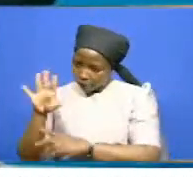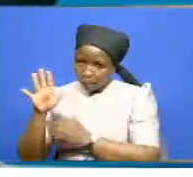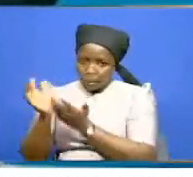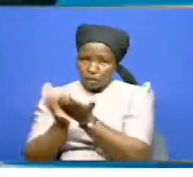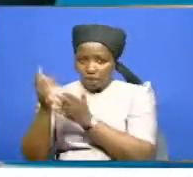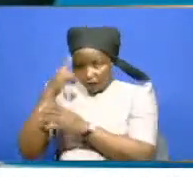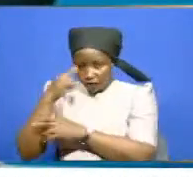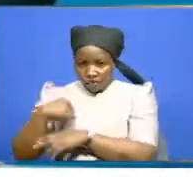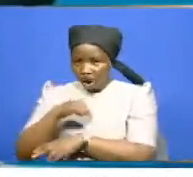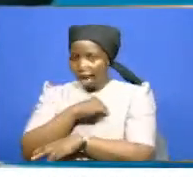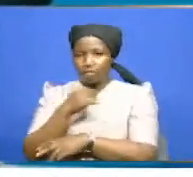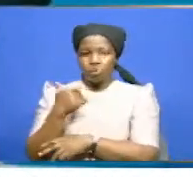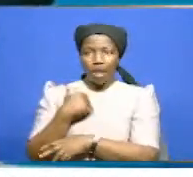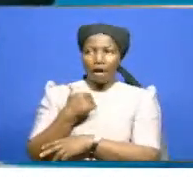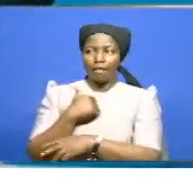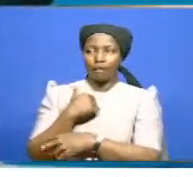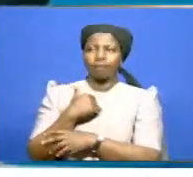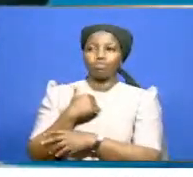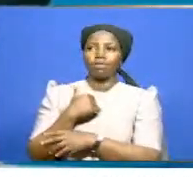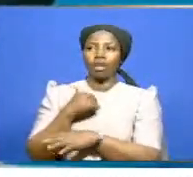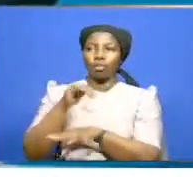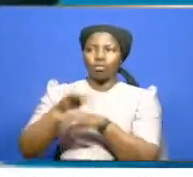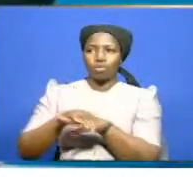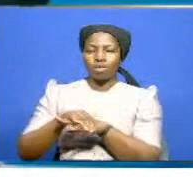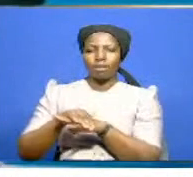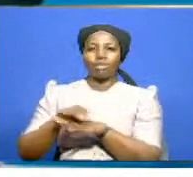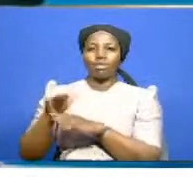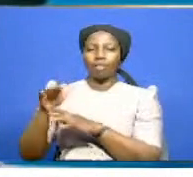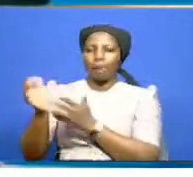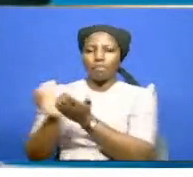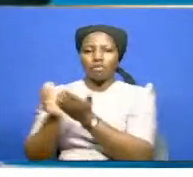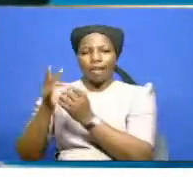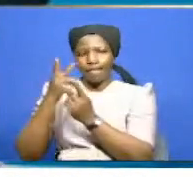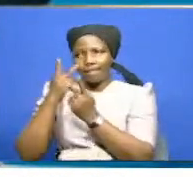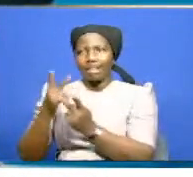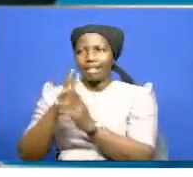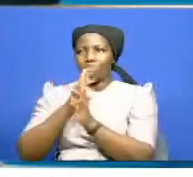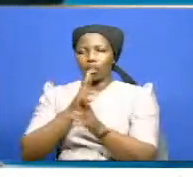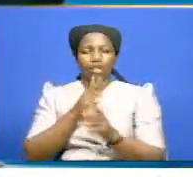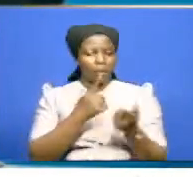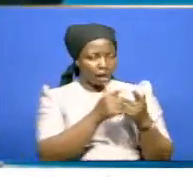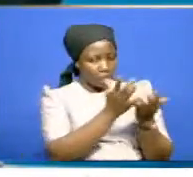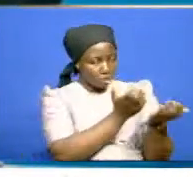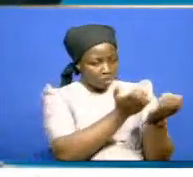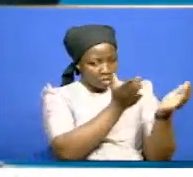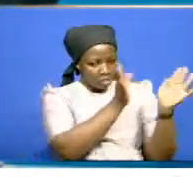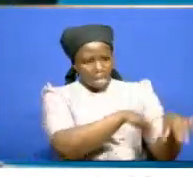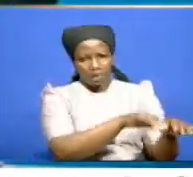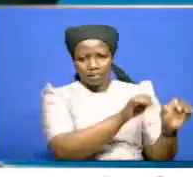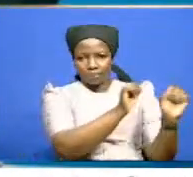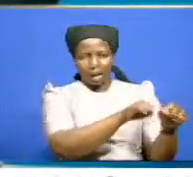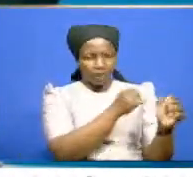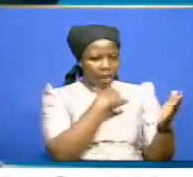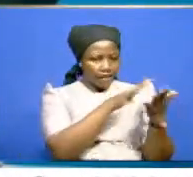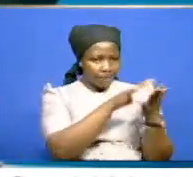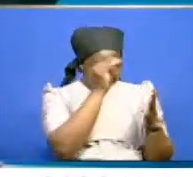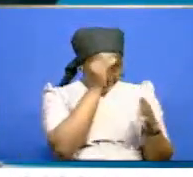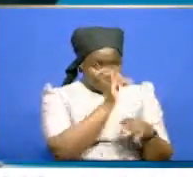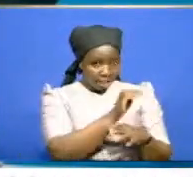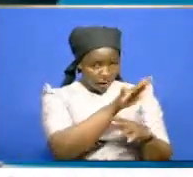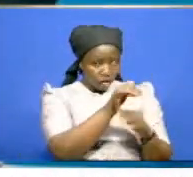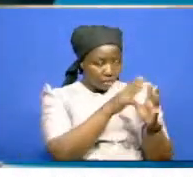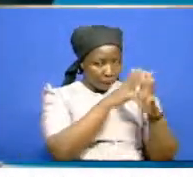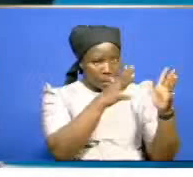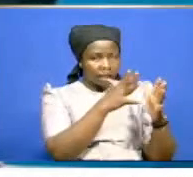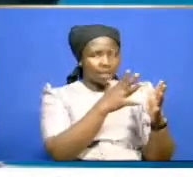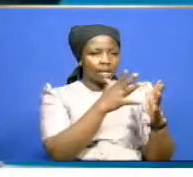you can have a good site visit report. But business can collapse. It's true. We have learned this from big companies like J.C.